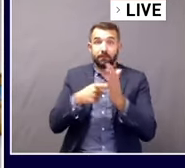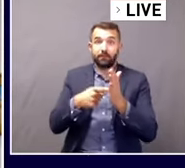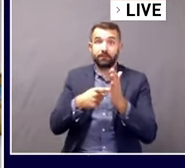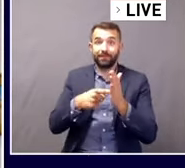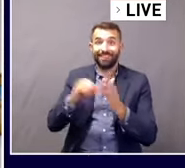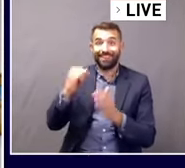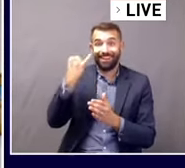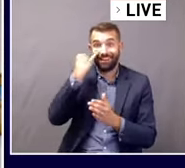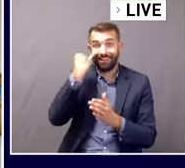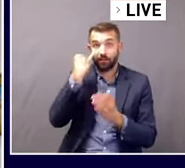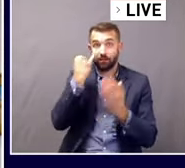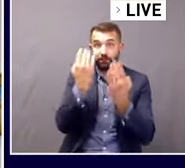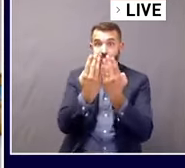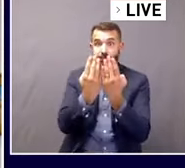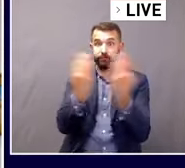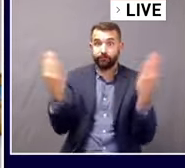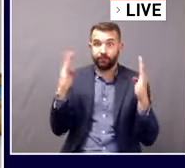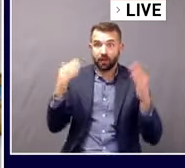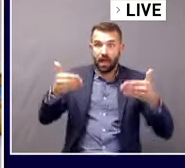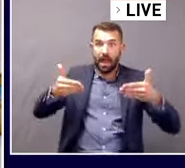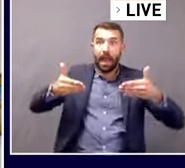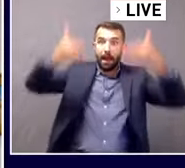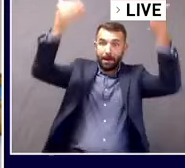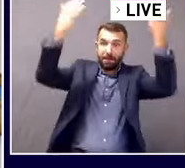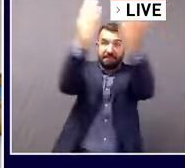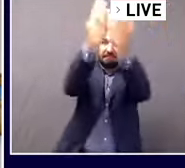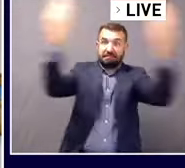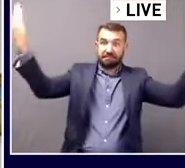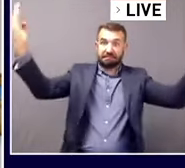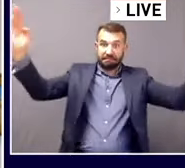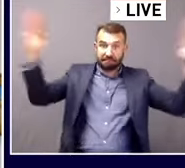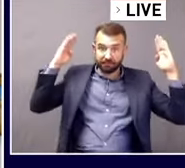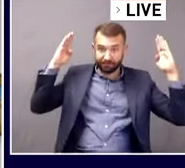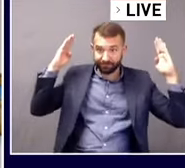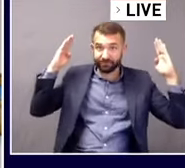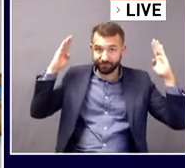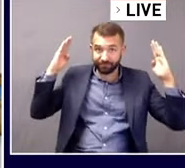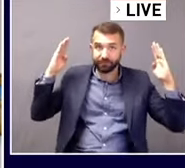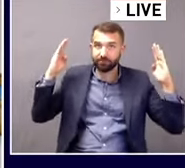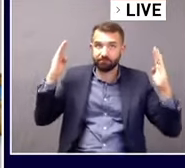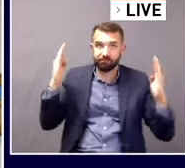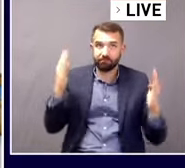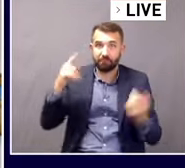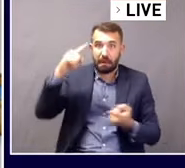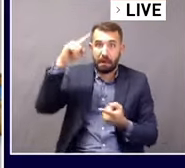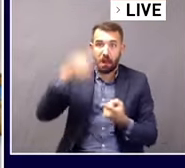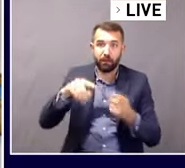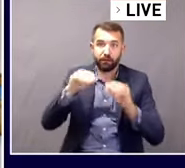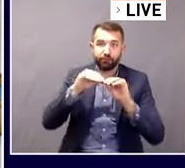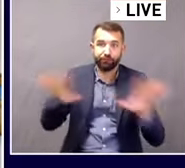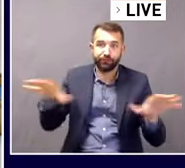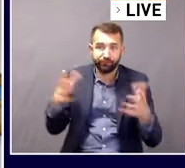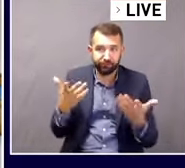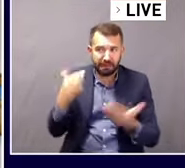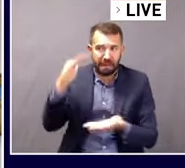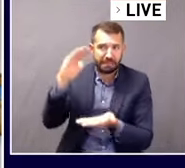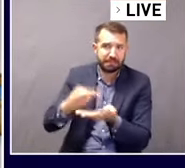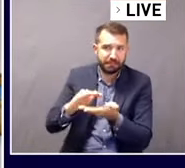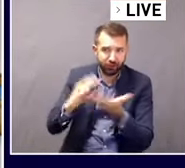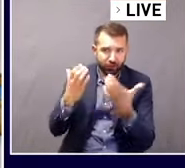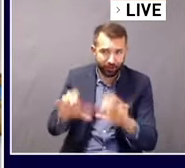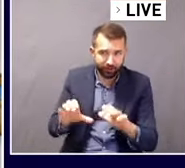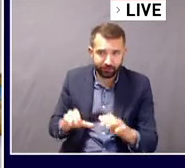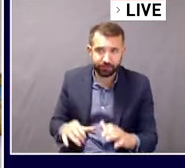with high walls and low likelihood of spreading the virus from person to person, it's possible that an